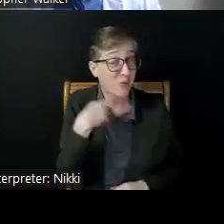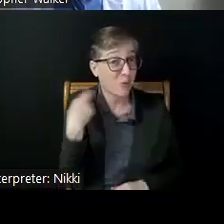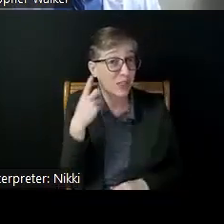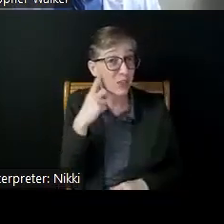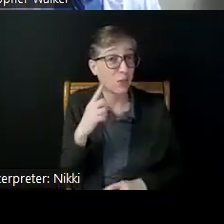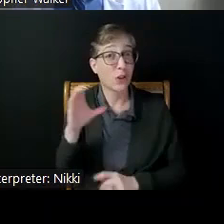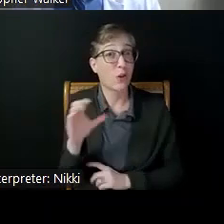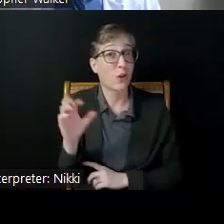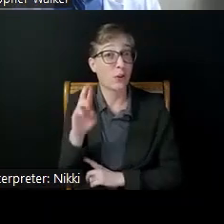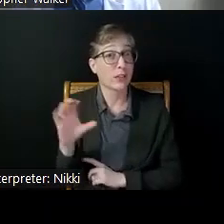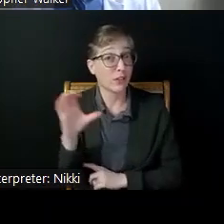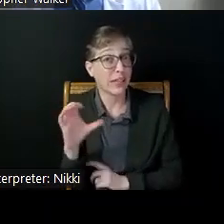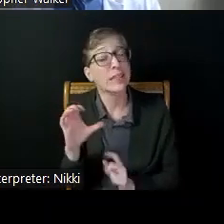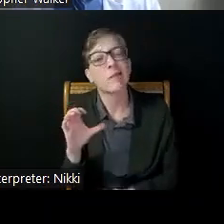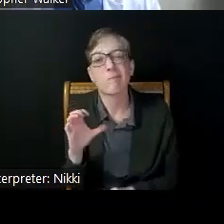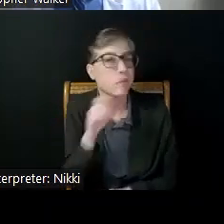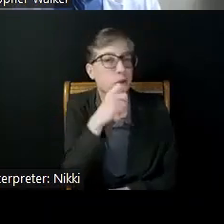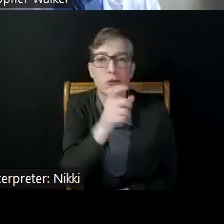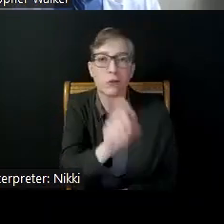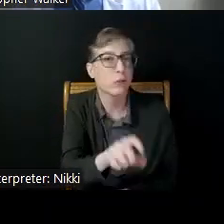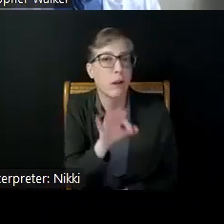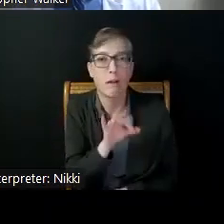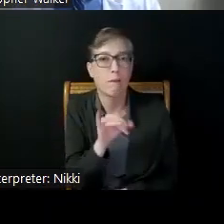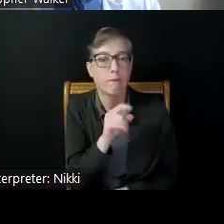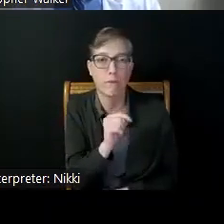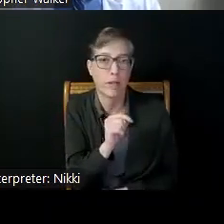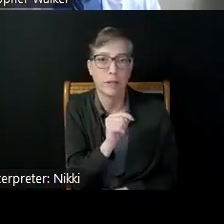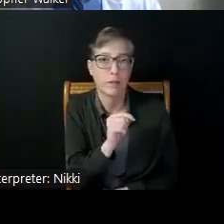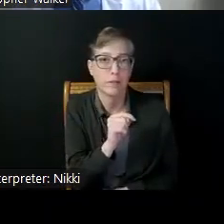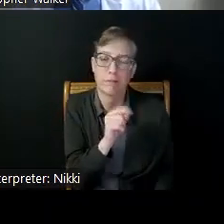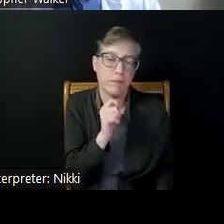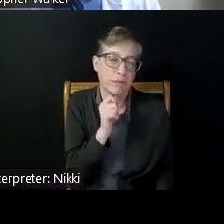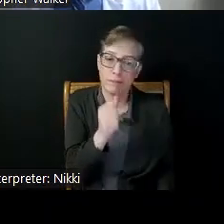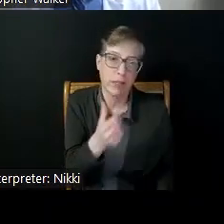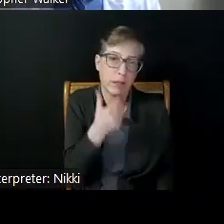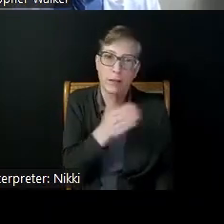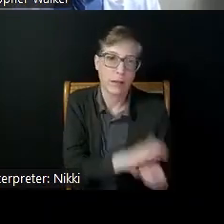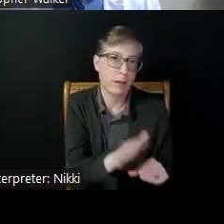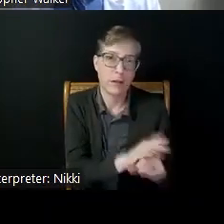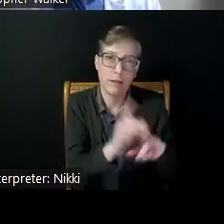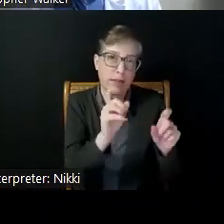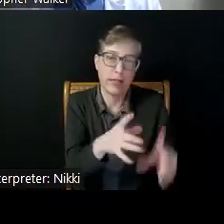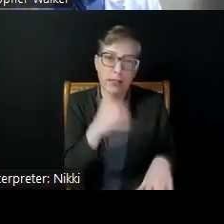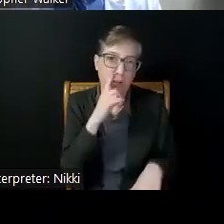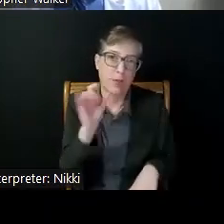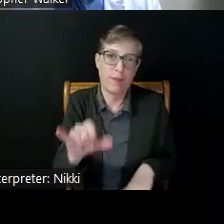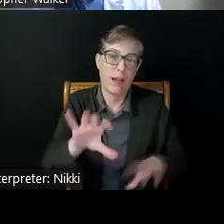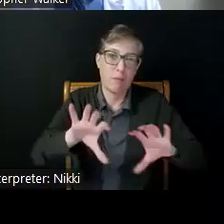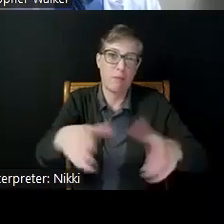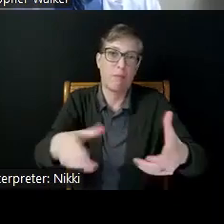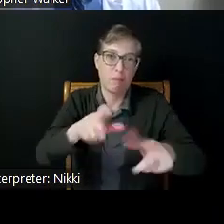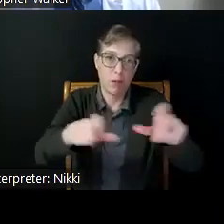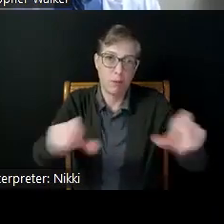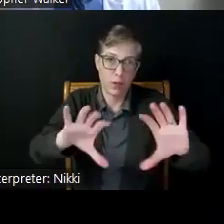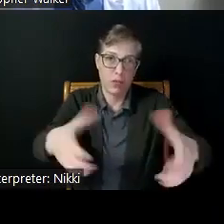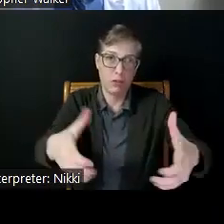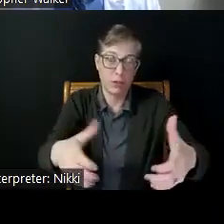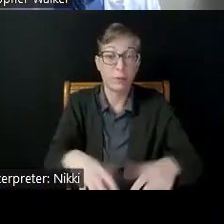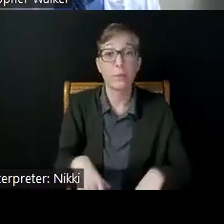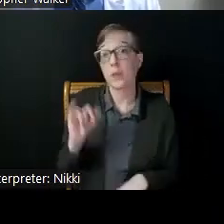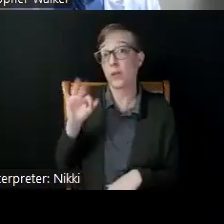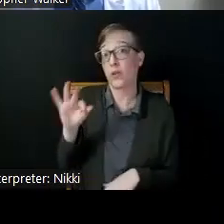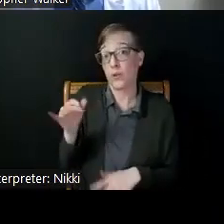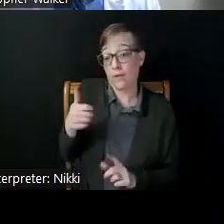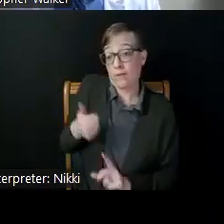this mode of screening is inadequate for that population. So people who have a family history of colon cancer, a personal